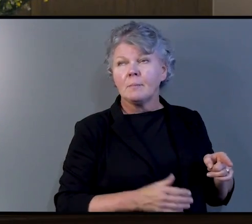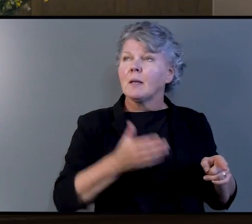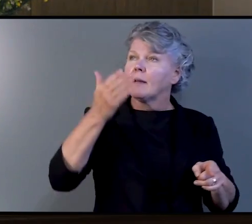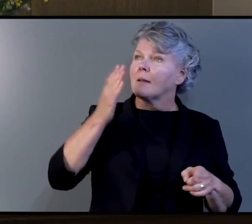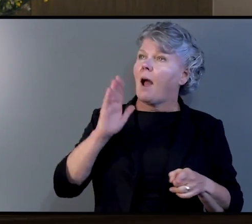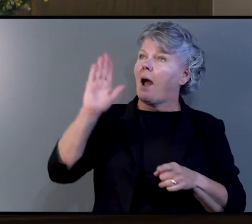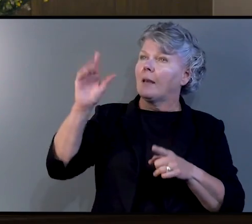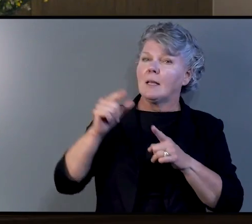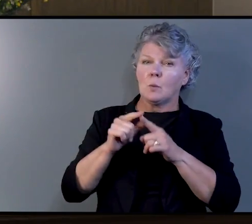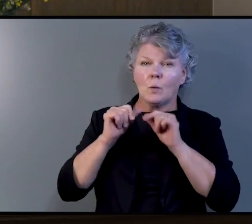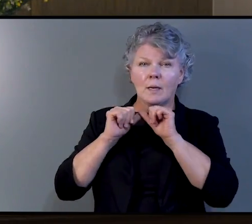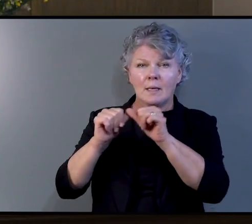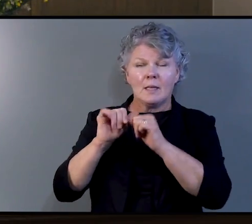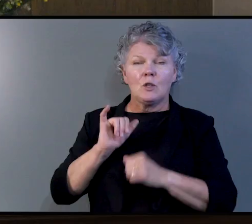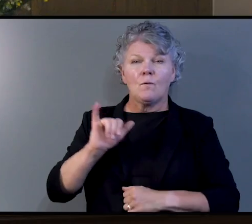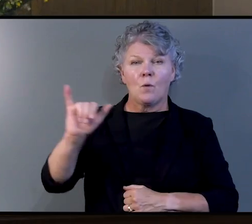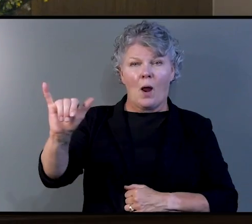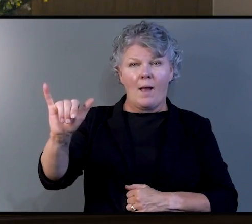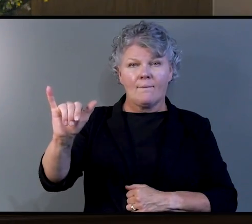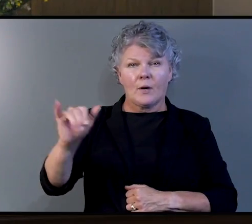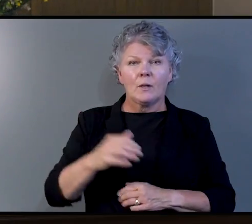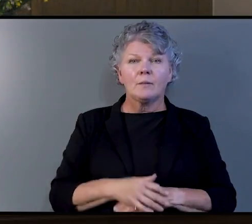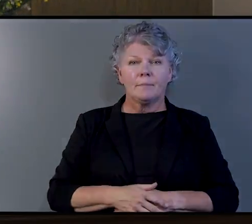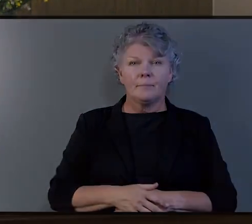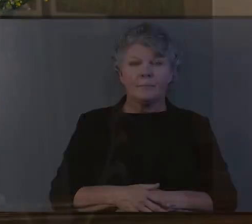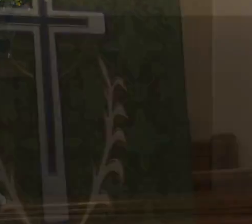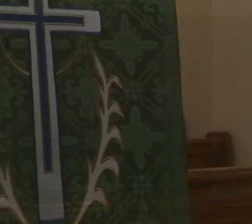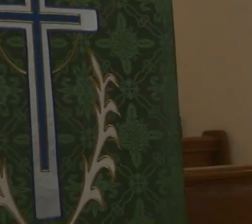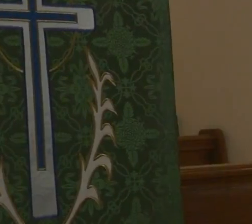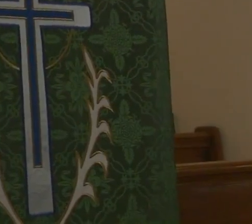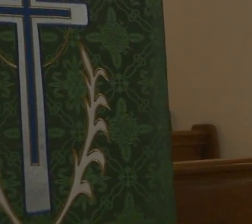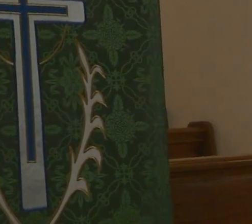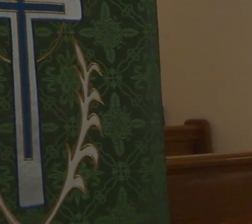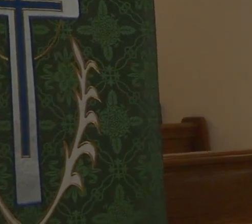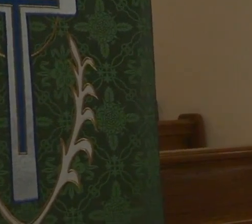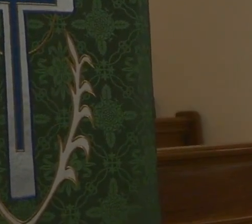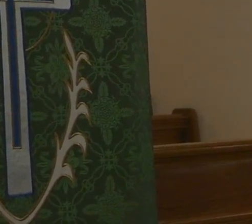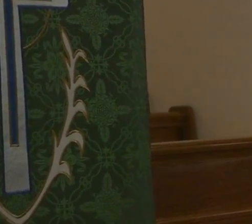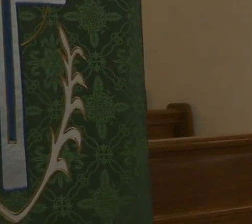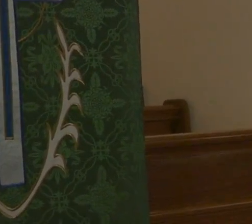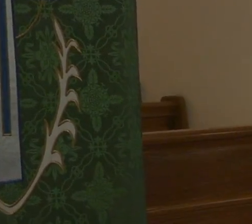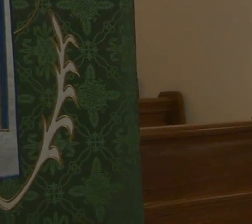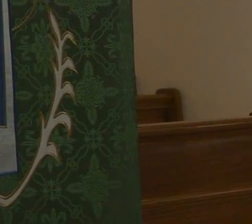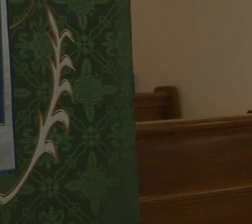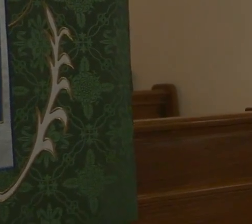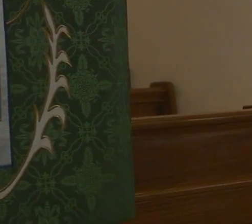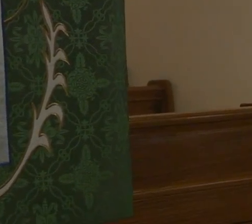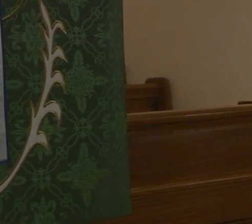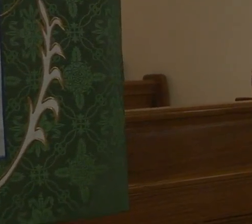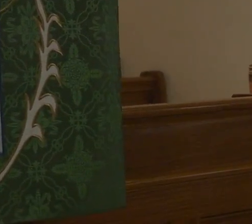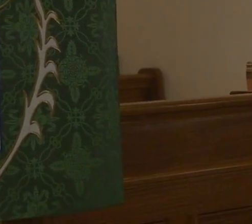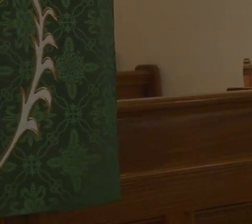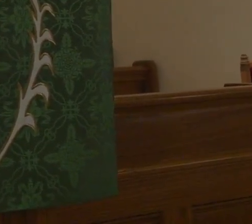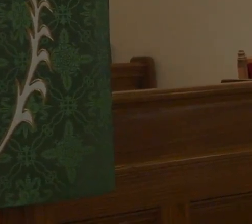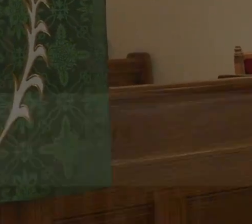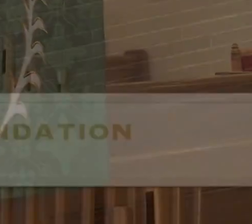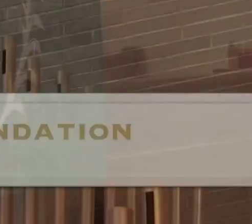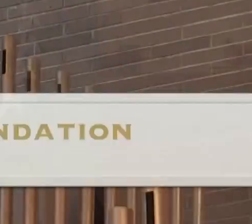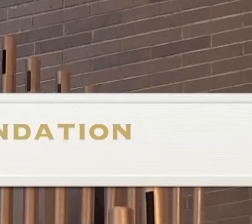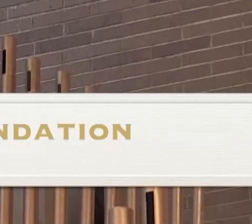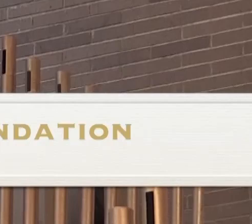And we have been claimed by Him for life without end. The service will begin with this opening